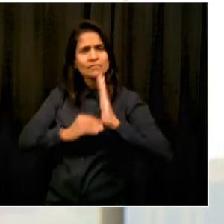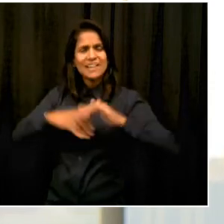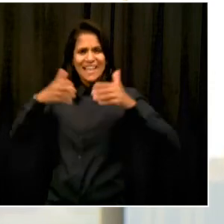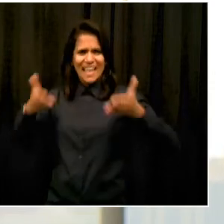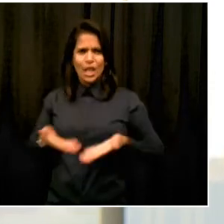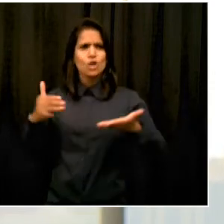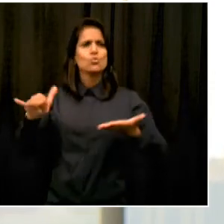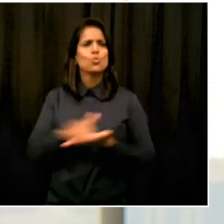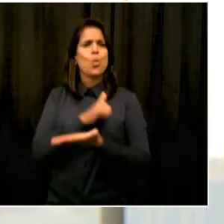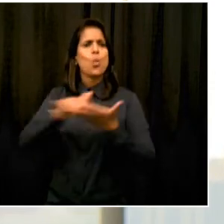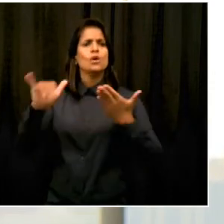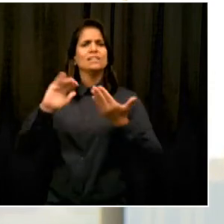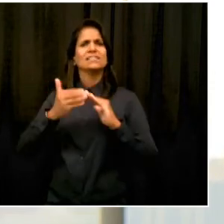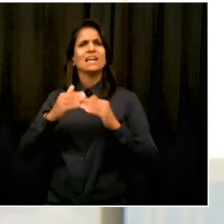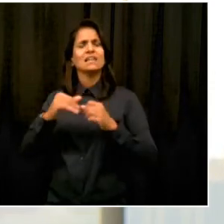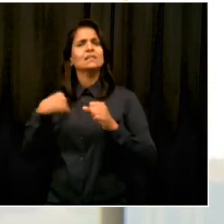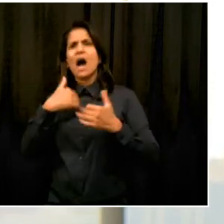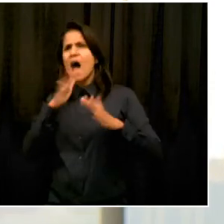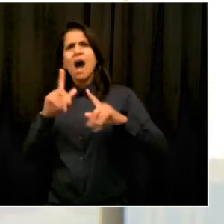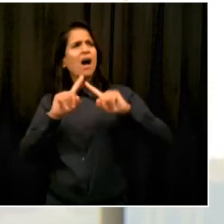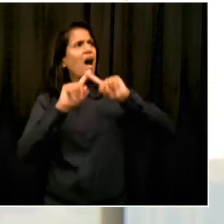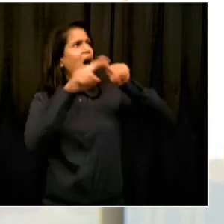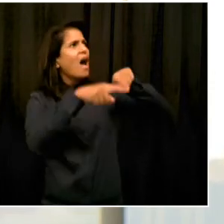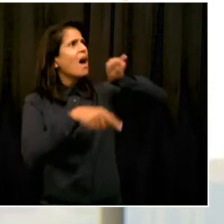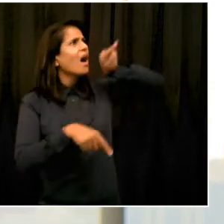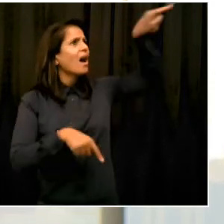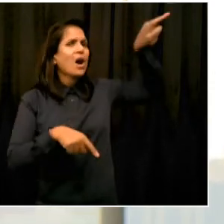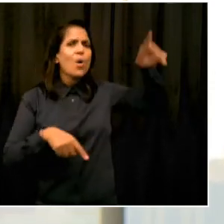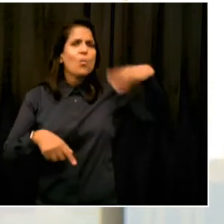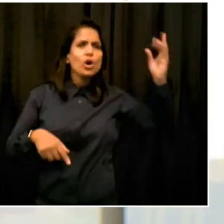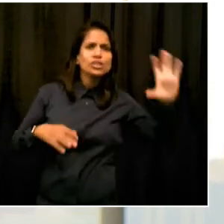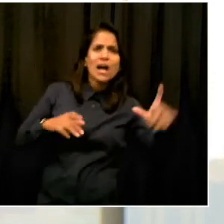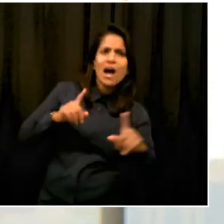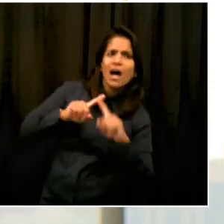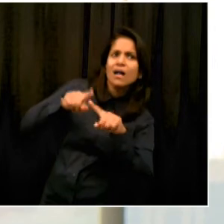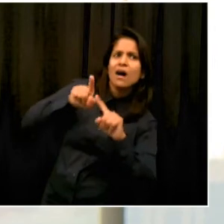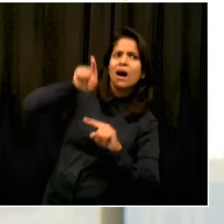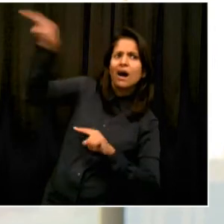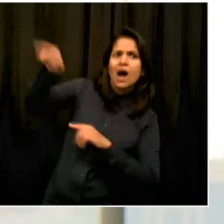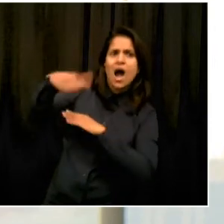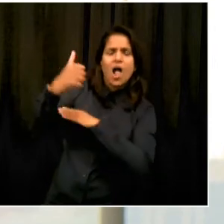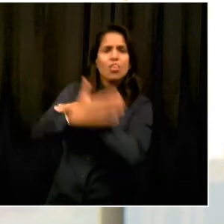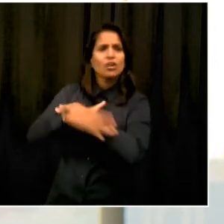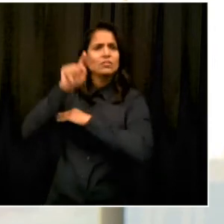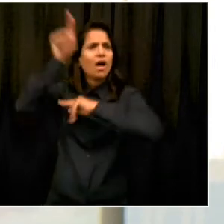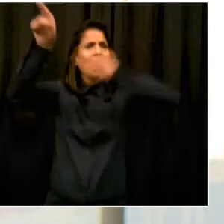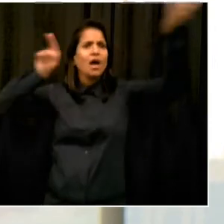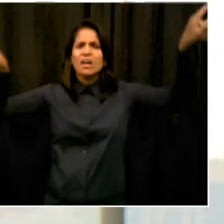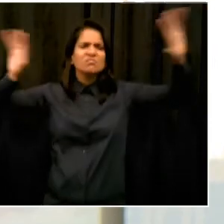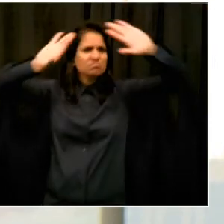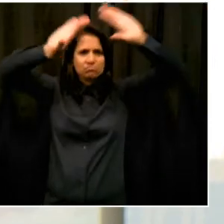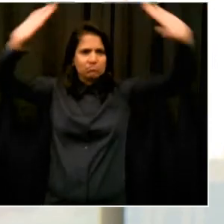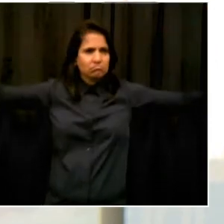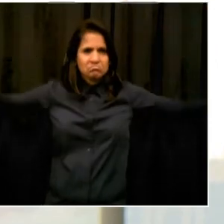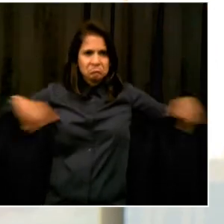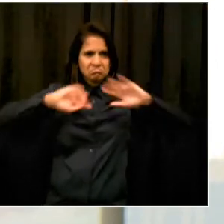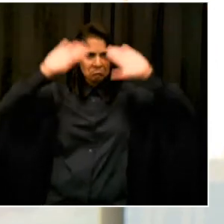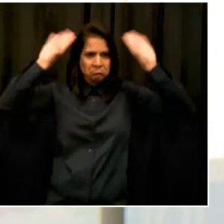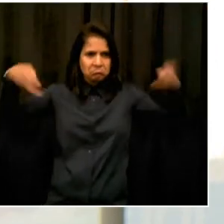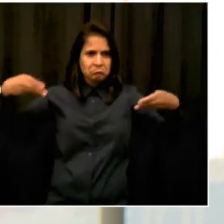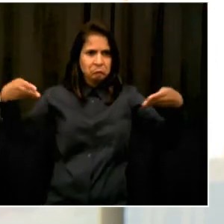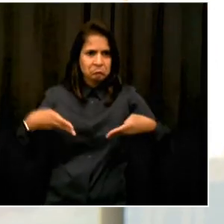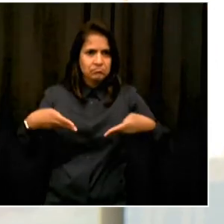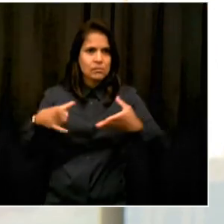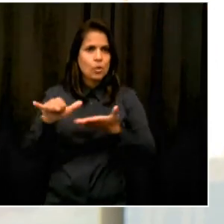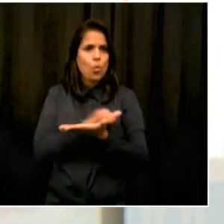it because we can't depend on anyone else to do it. We must do it because we have the talent and ability to do it.